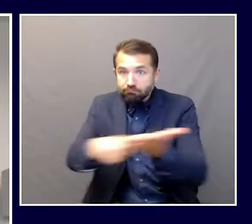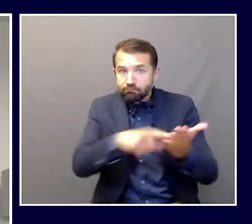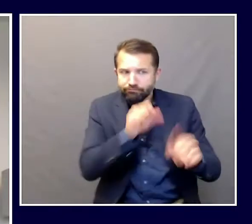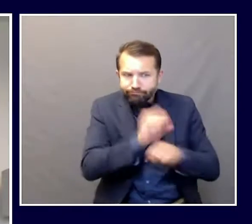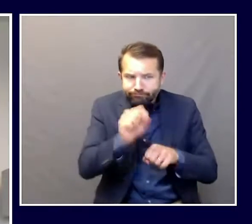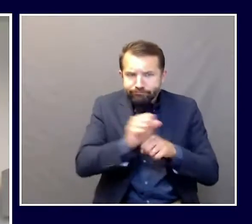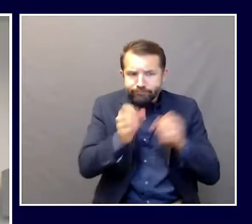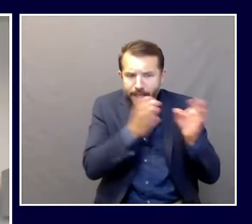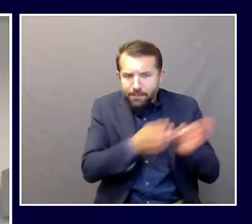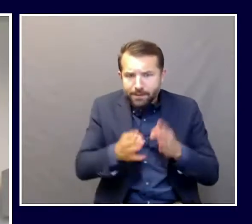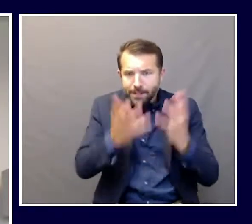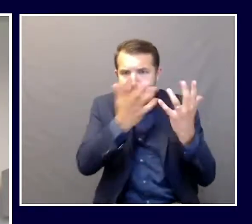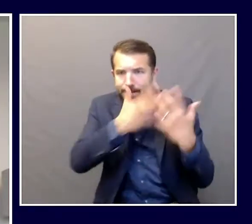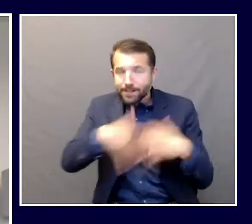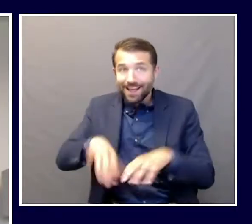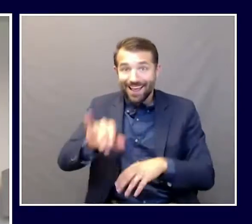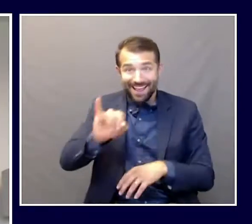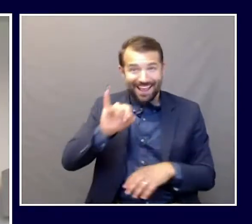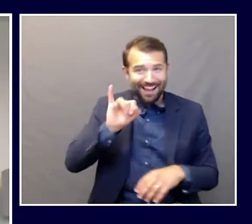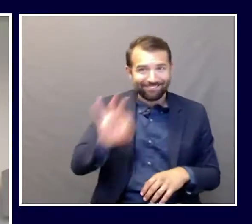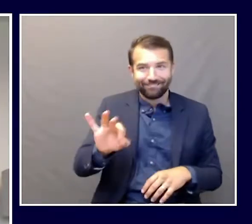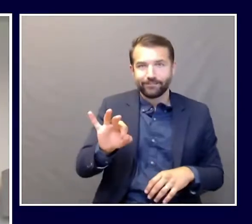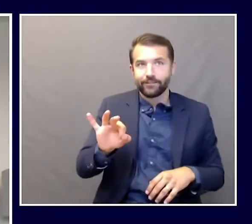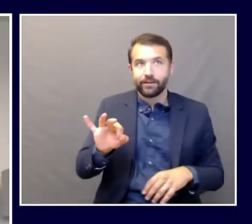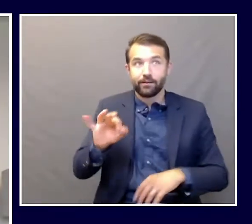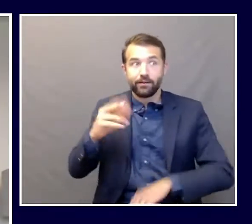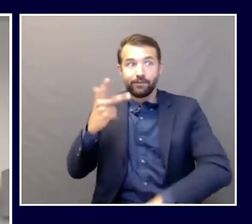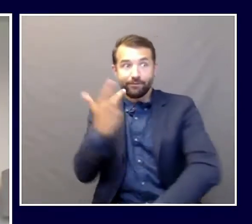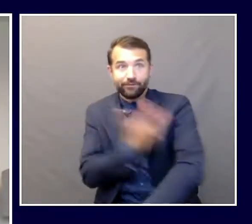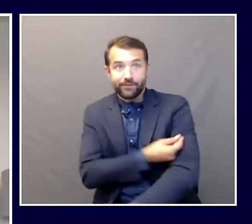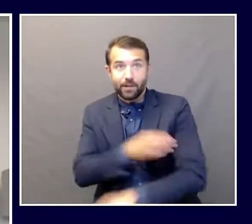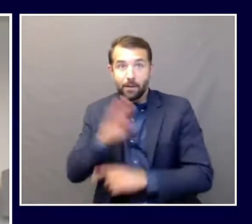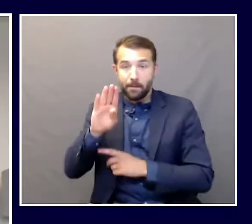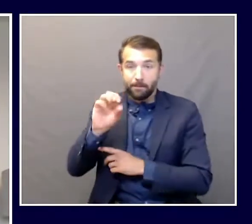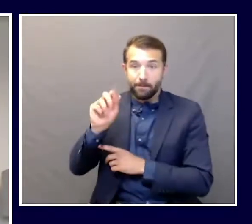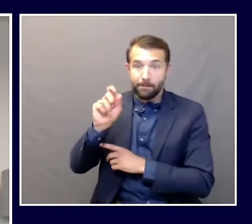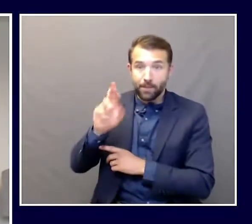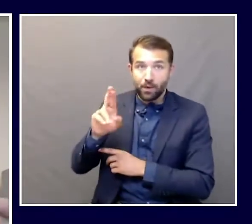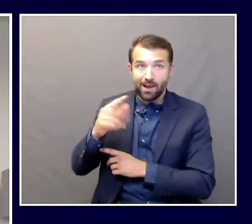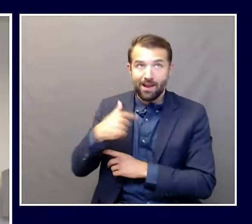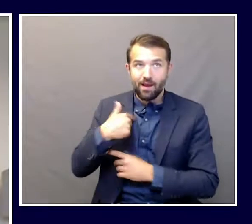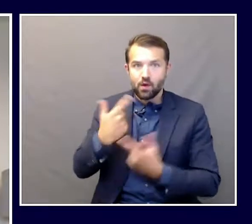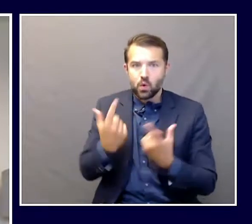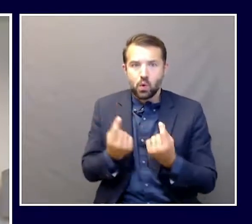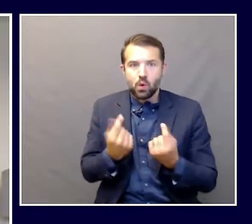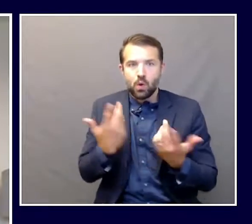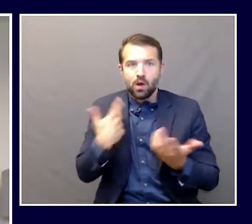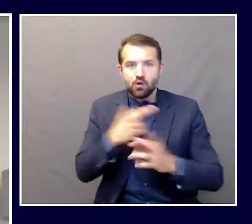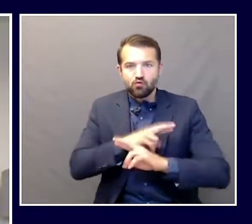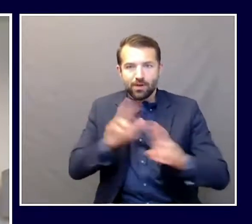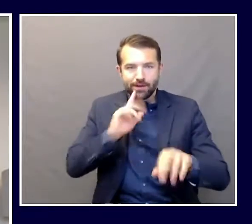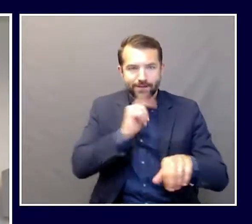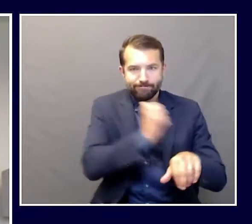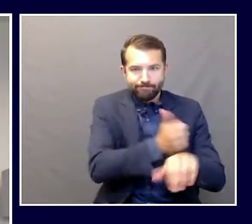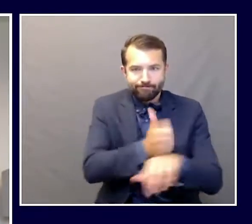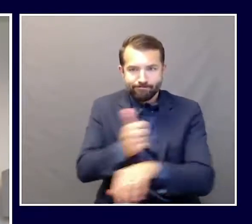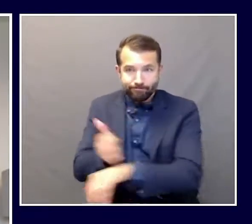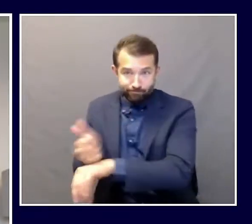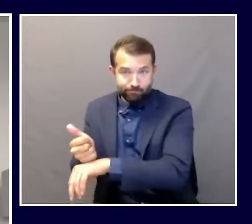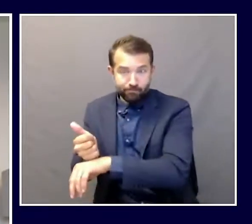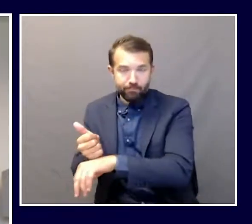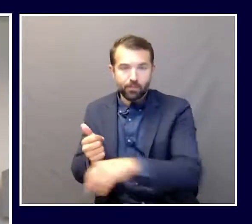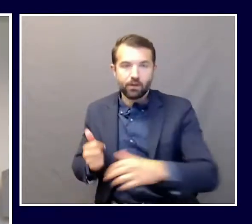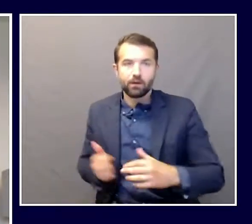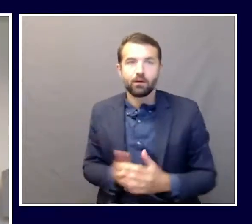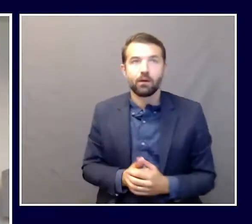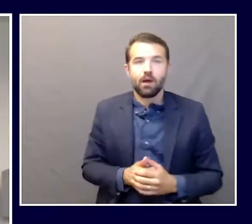planning for boosters. That doesn't mean they're coming. I just don't want to be caught on the short end if they do come. I'd rather plan